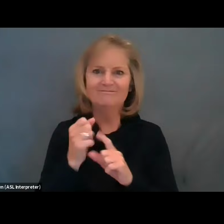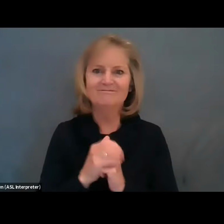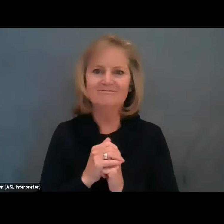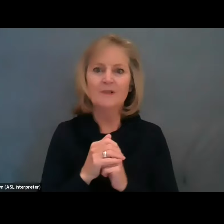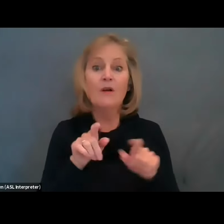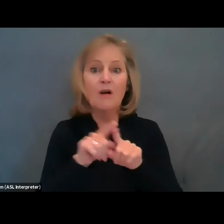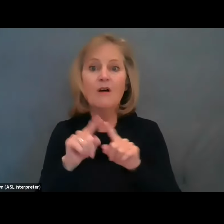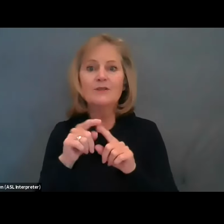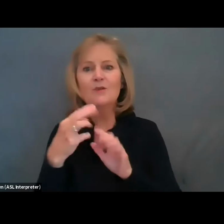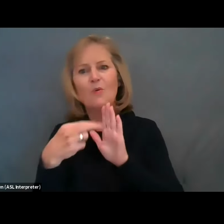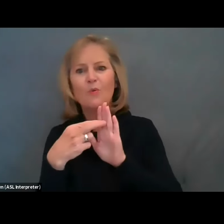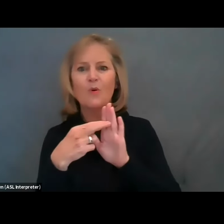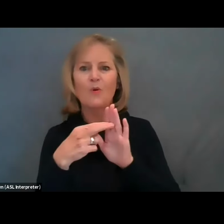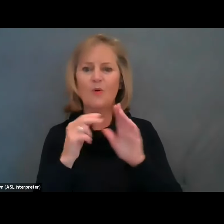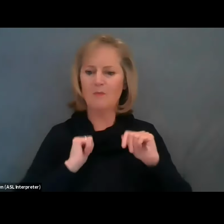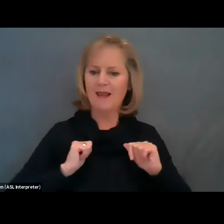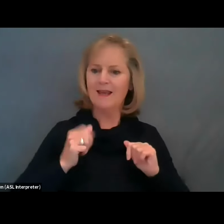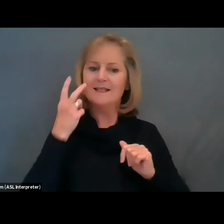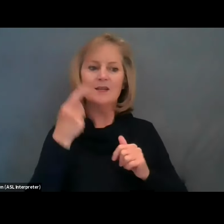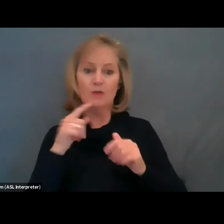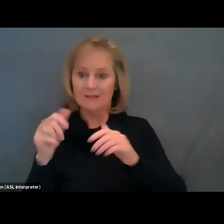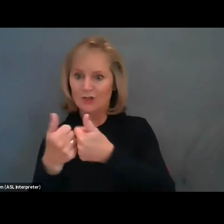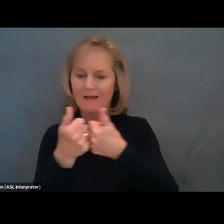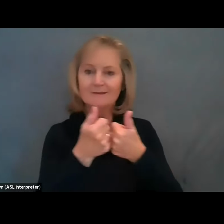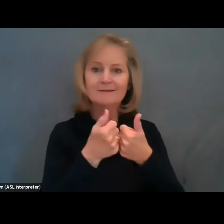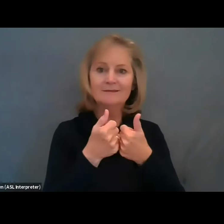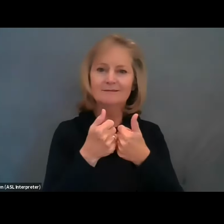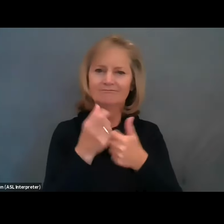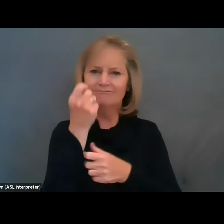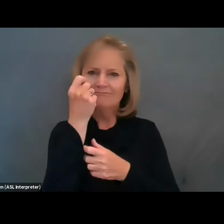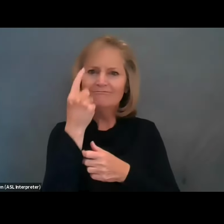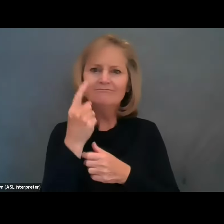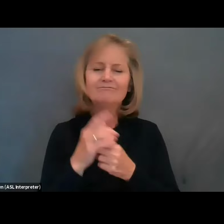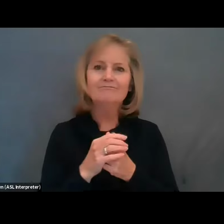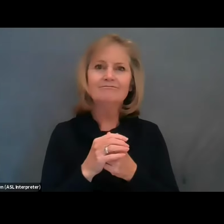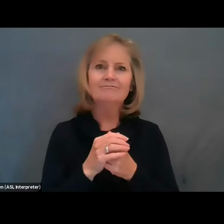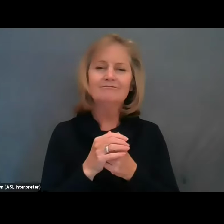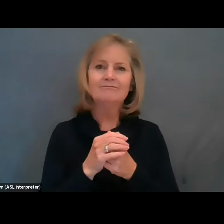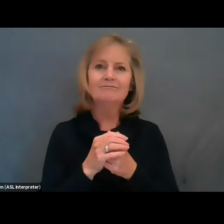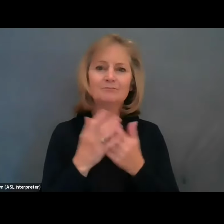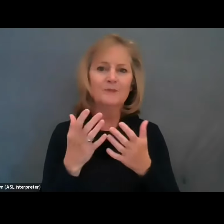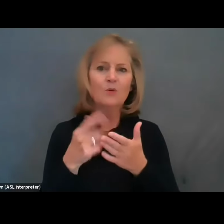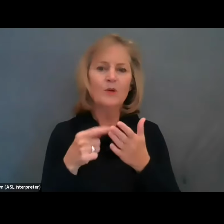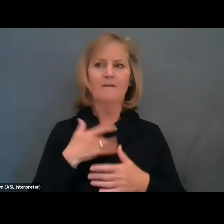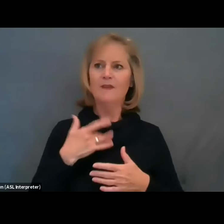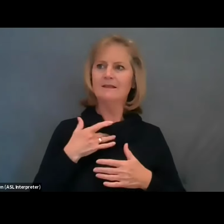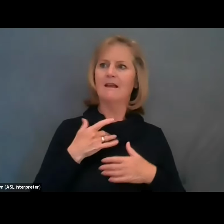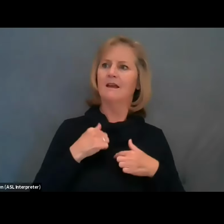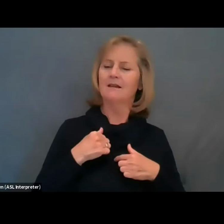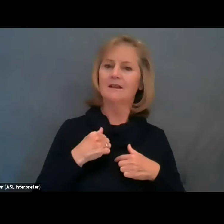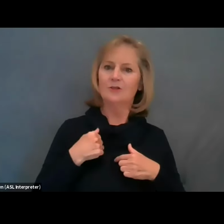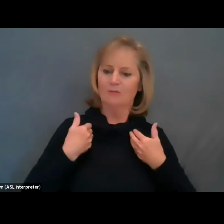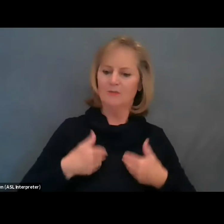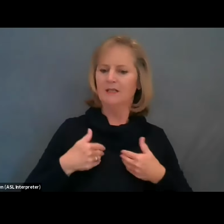also role plays, seeing what the challenges are and understanding the, what it feels like to